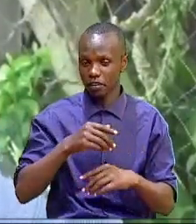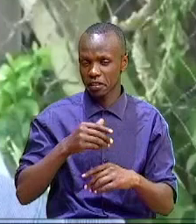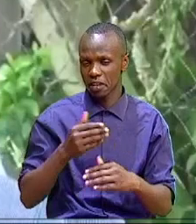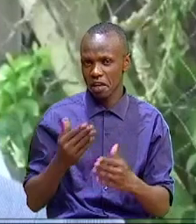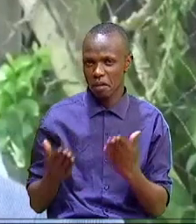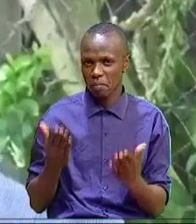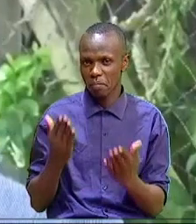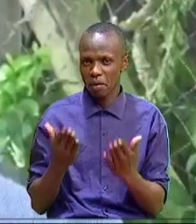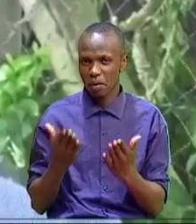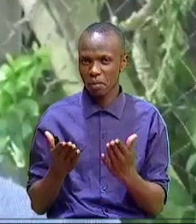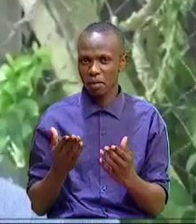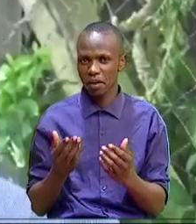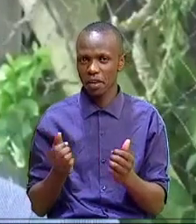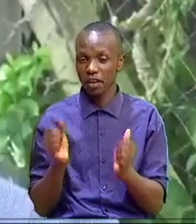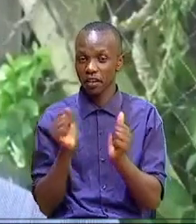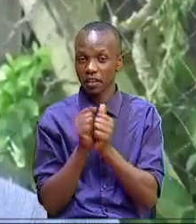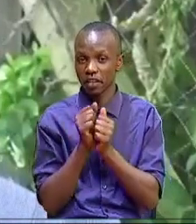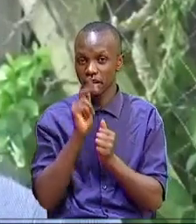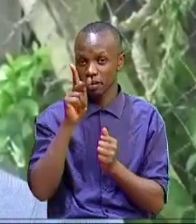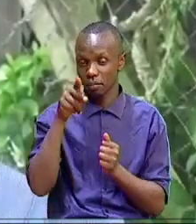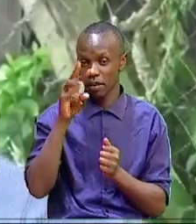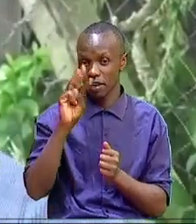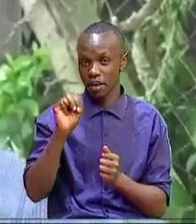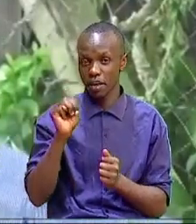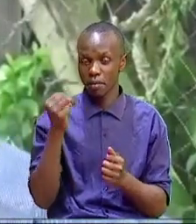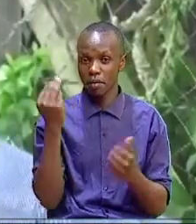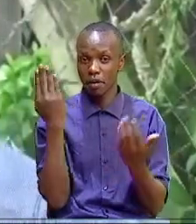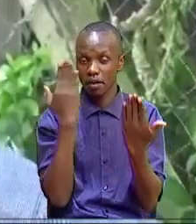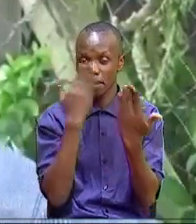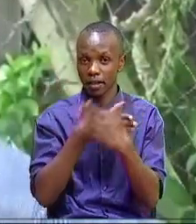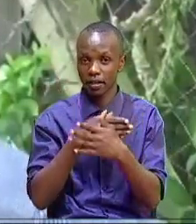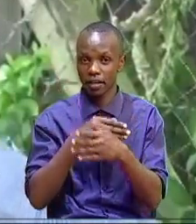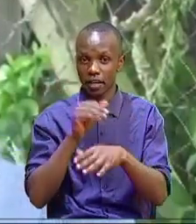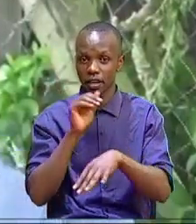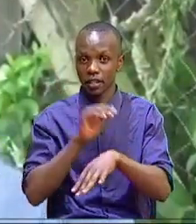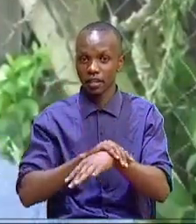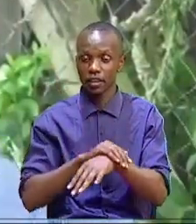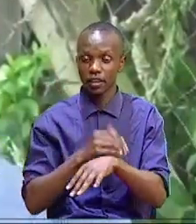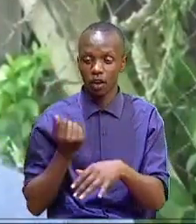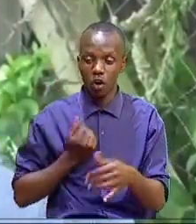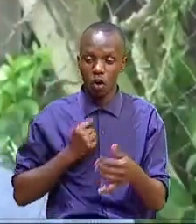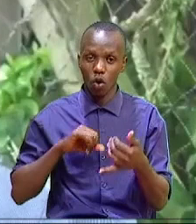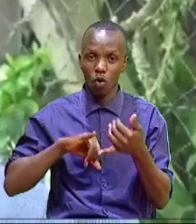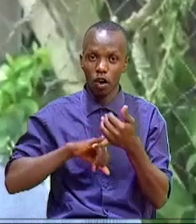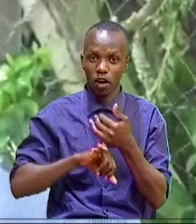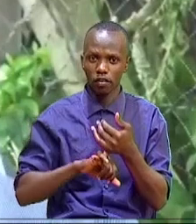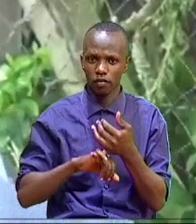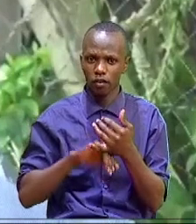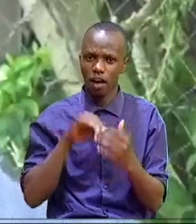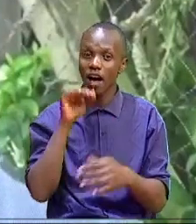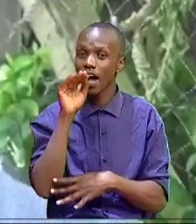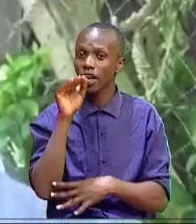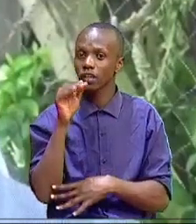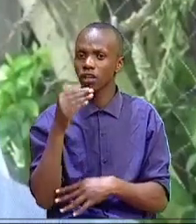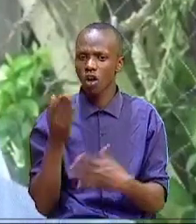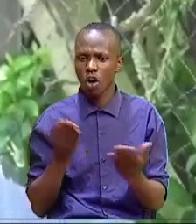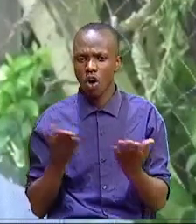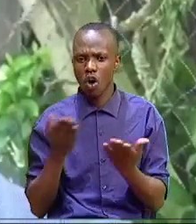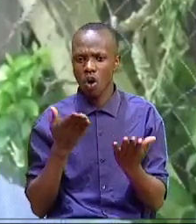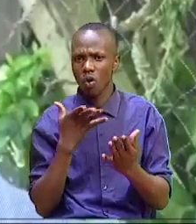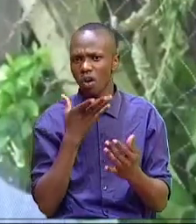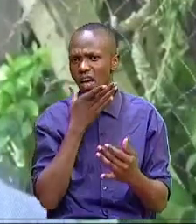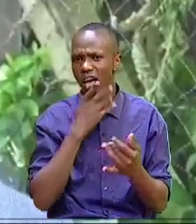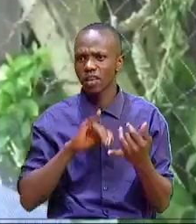around 10 p.m. at night. Walipata bibi yangu, wakamuuliza mwanamuziki yako